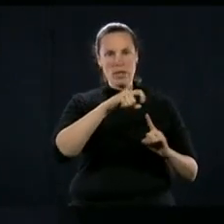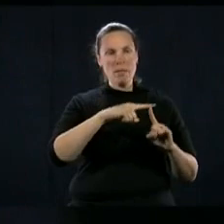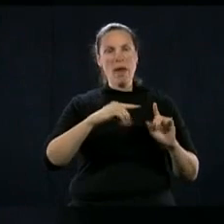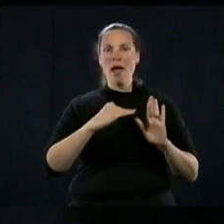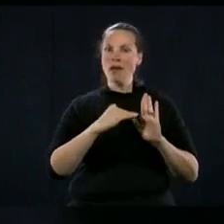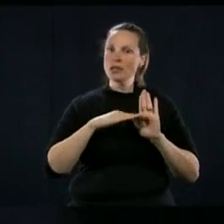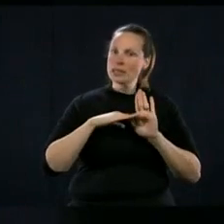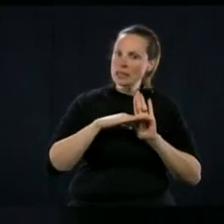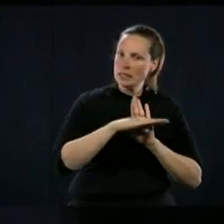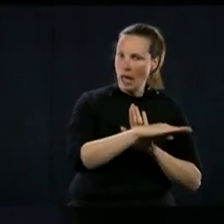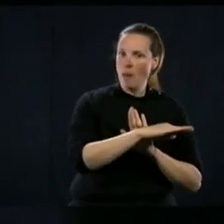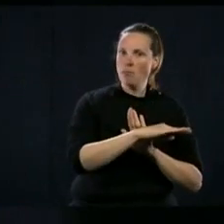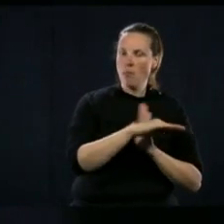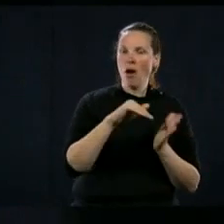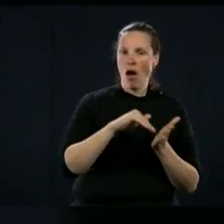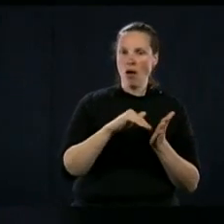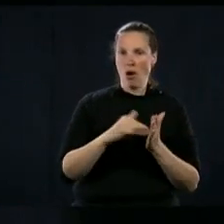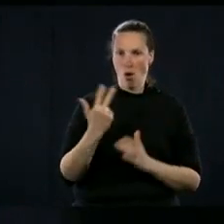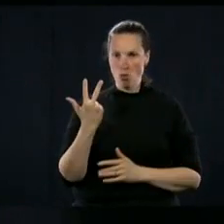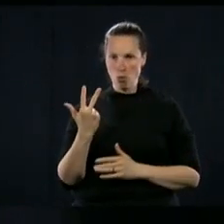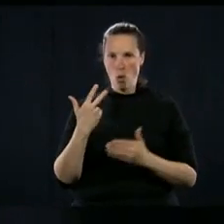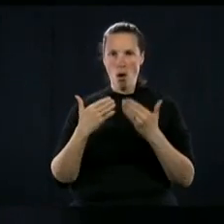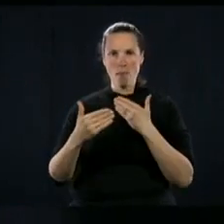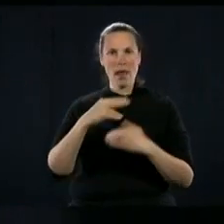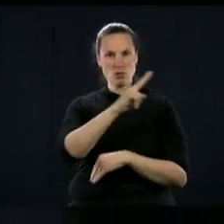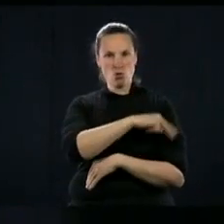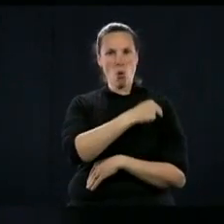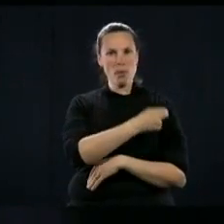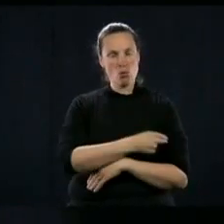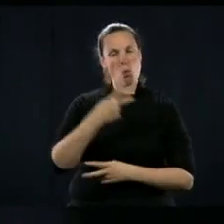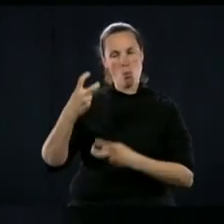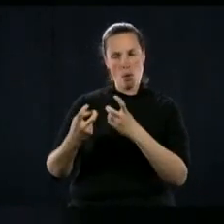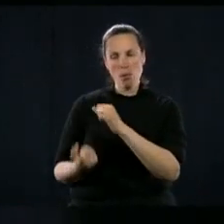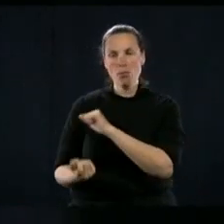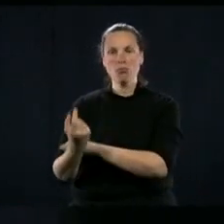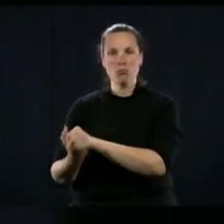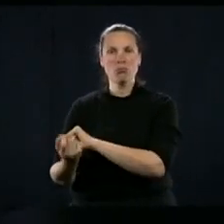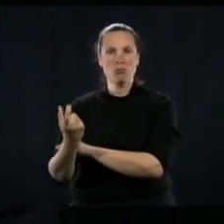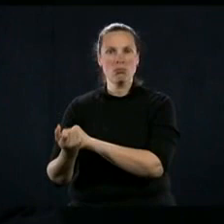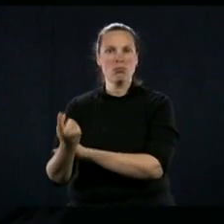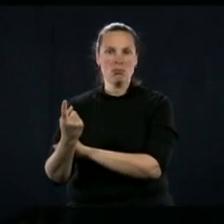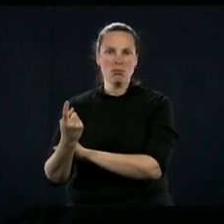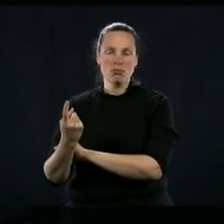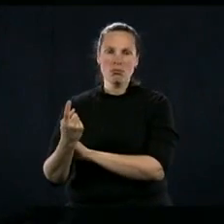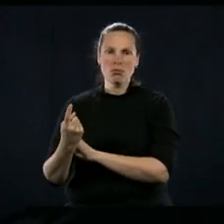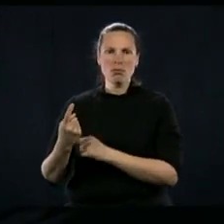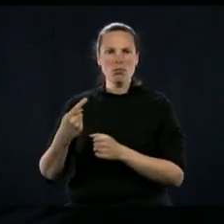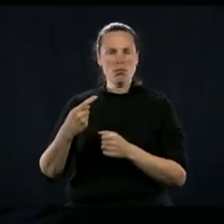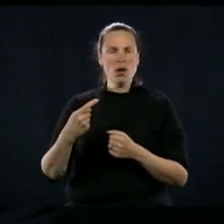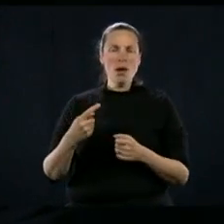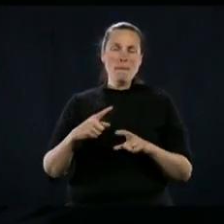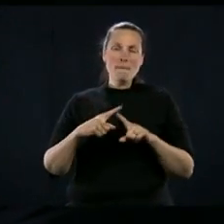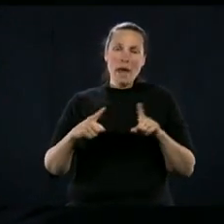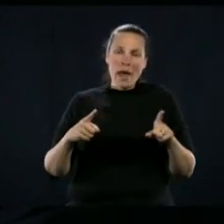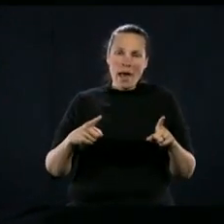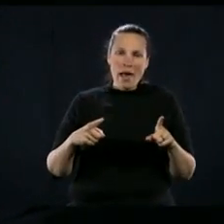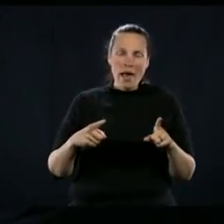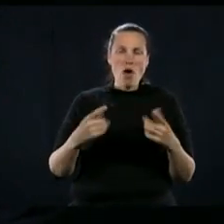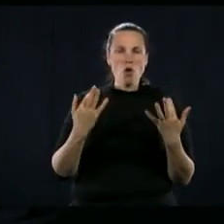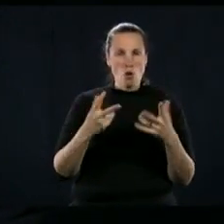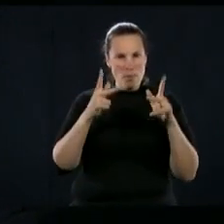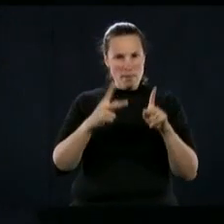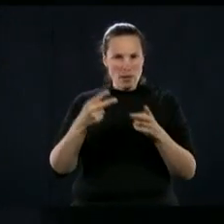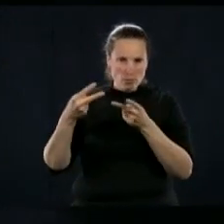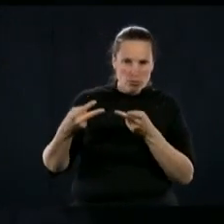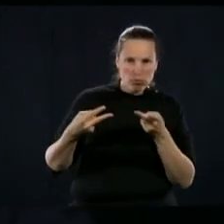we have to keep an eye on things. We have 3 hospitals in Montreal that have had problems, and you can see that the number